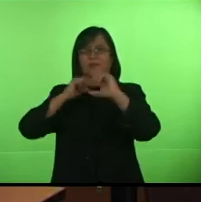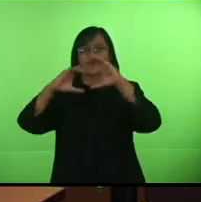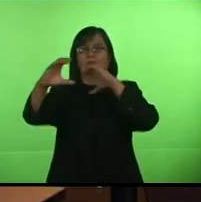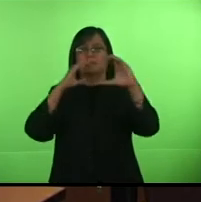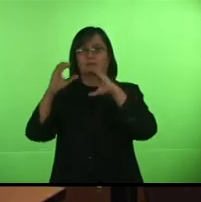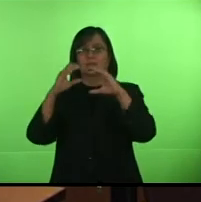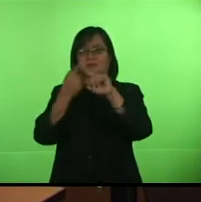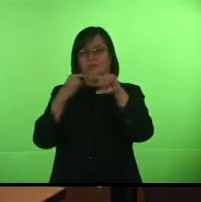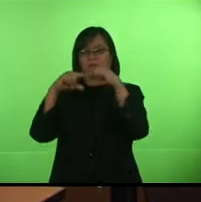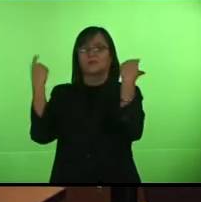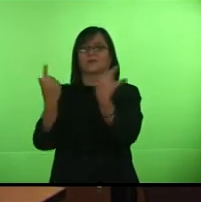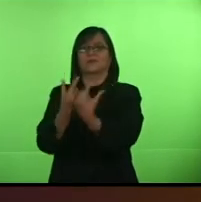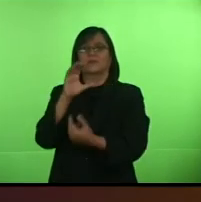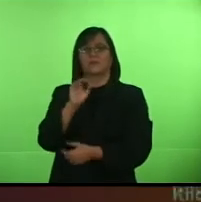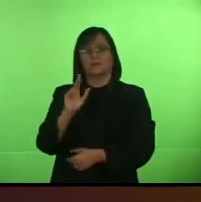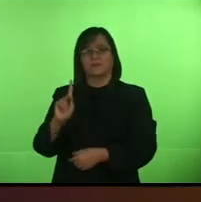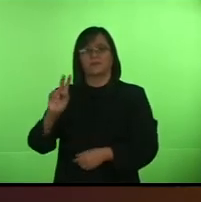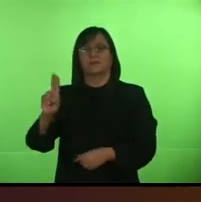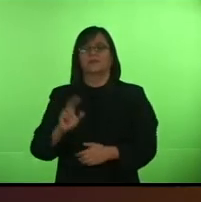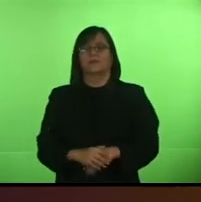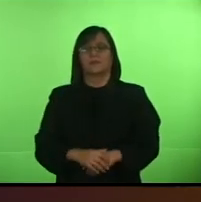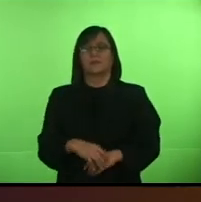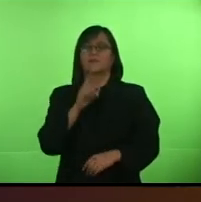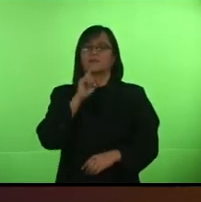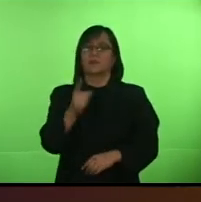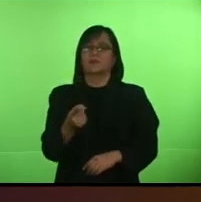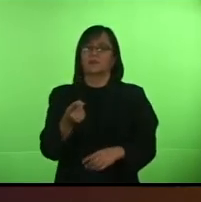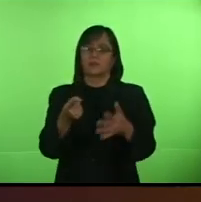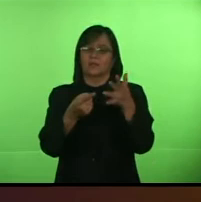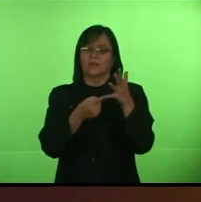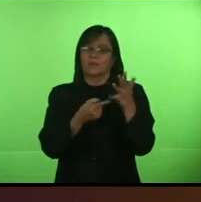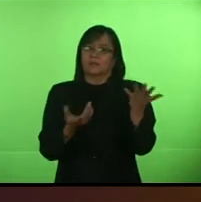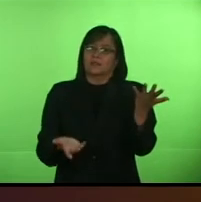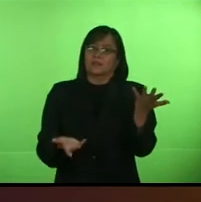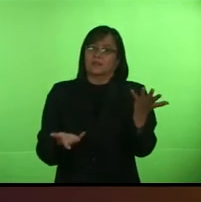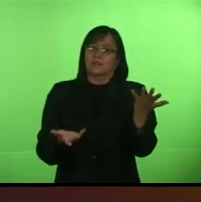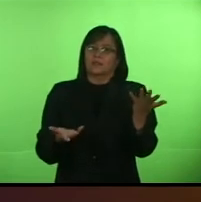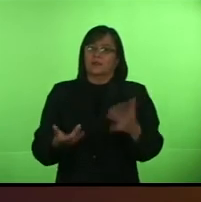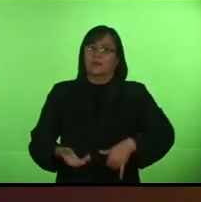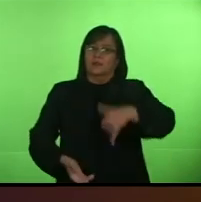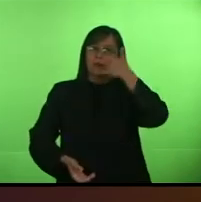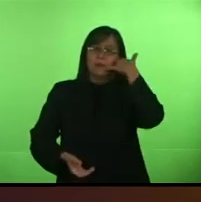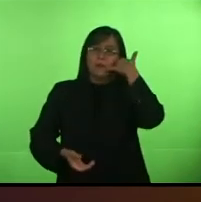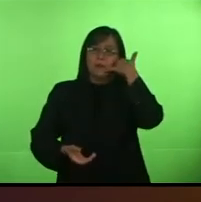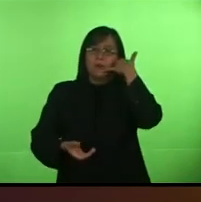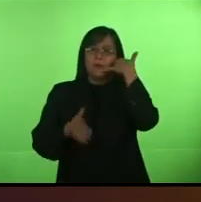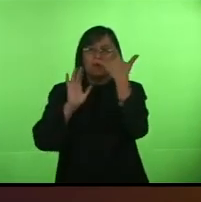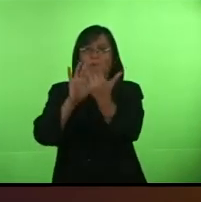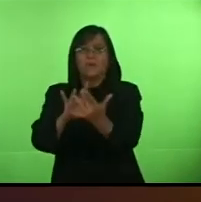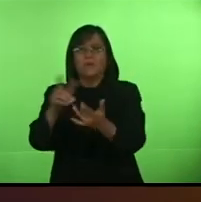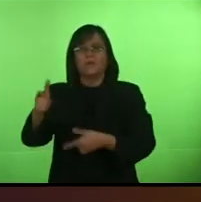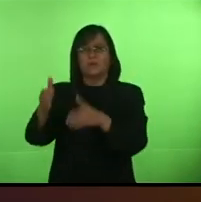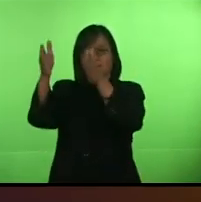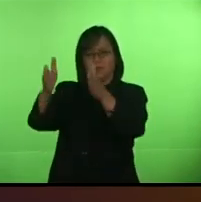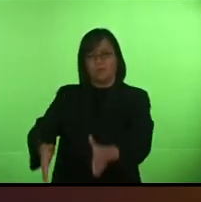these disabilities. Next is known and unknown receiver. You might make phone calls, or you might talk to someone that